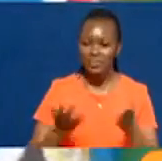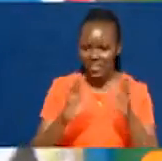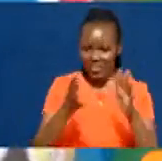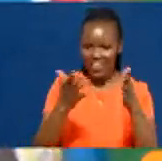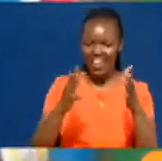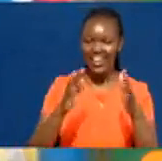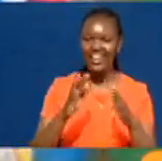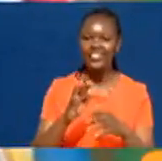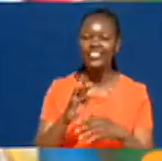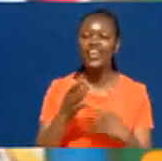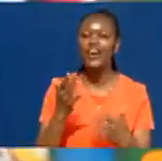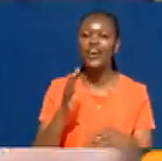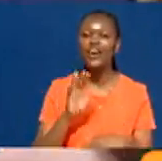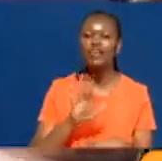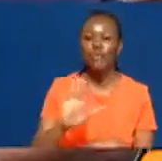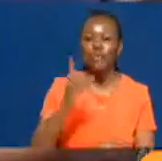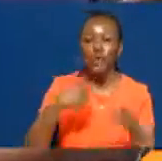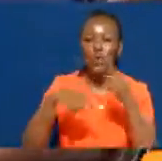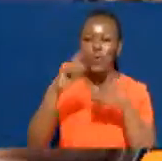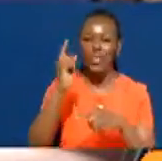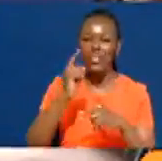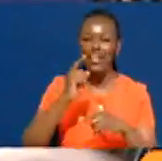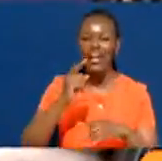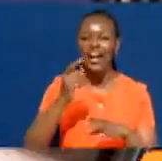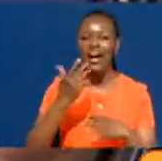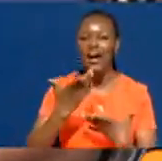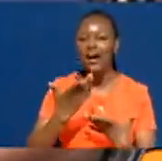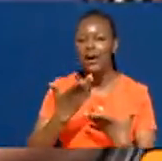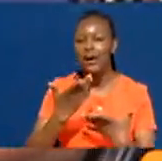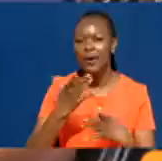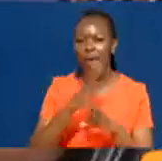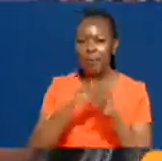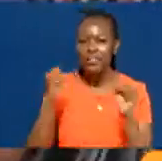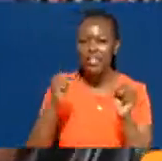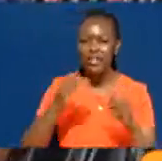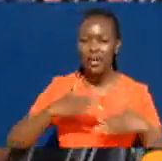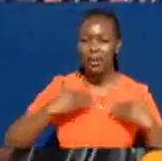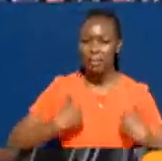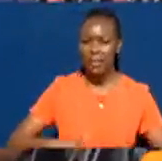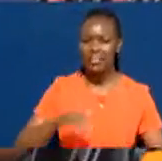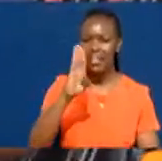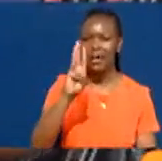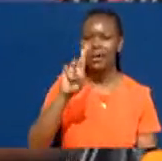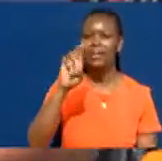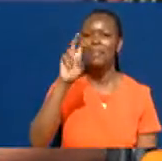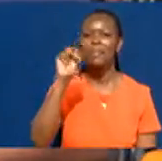Congratulations on your win, Mr. President. Thank you. My name is Brenda Wanga from Citizen TV.